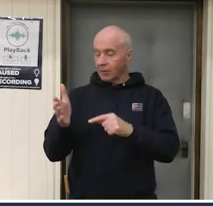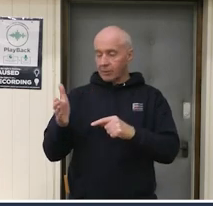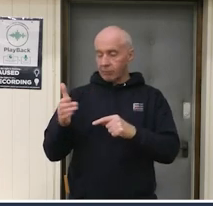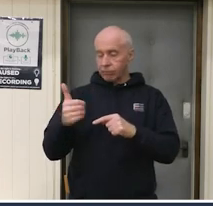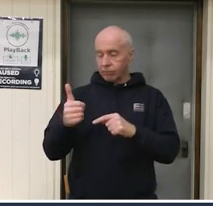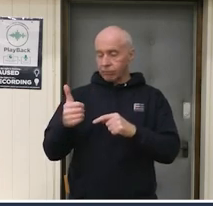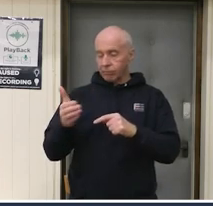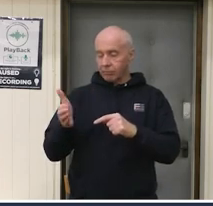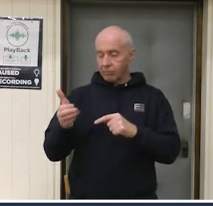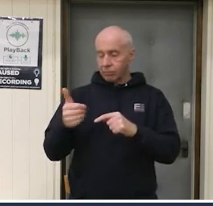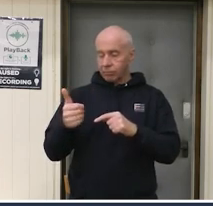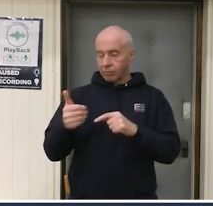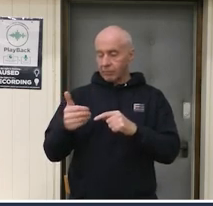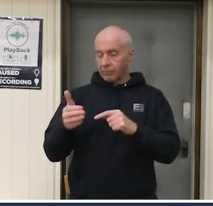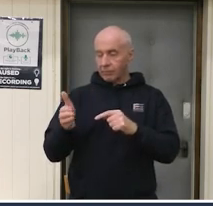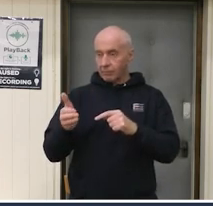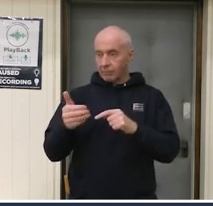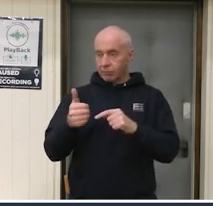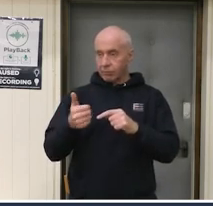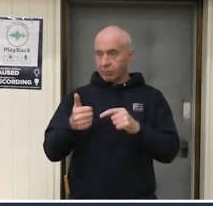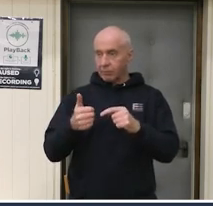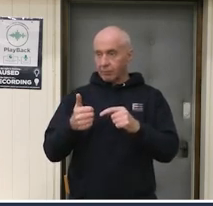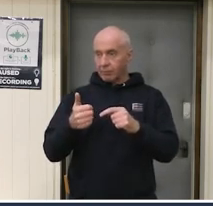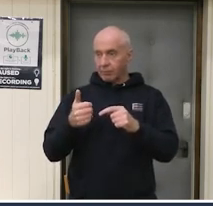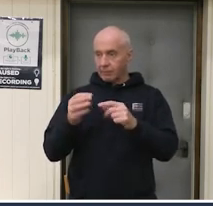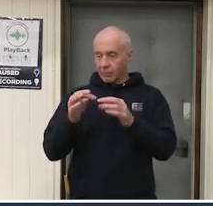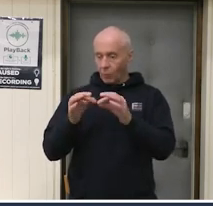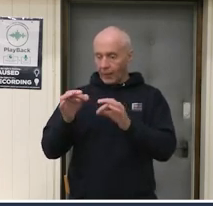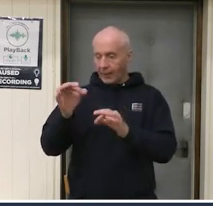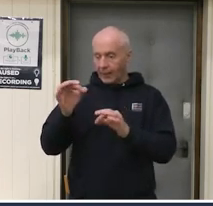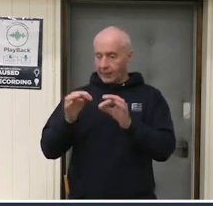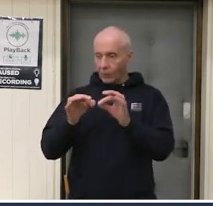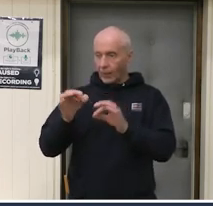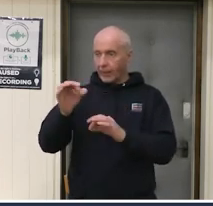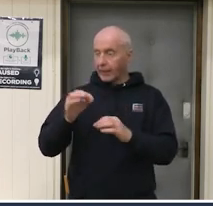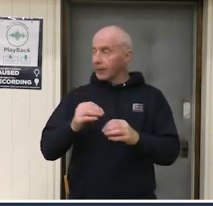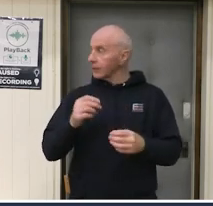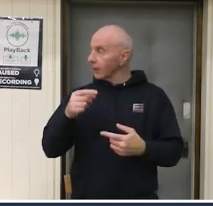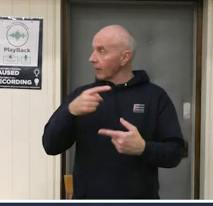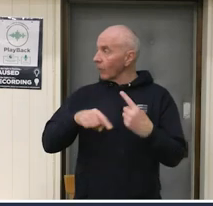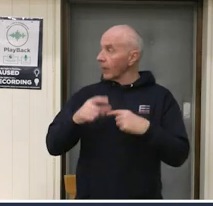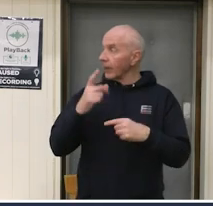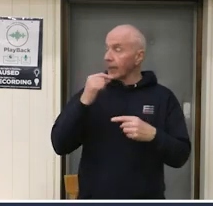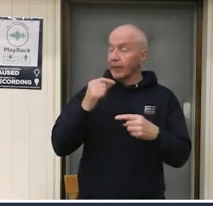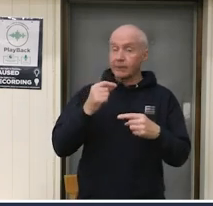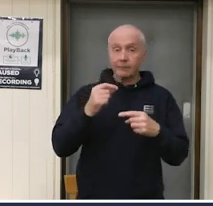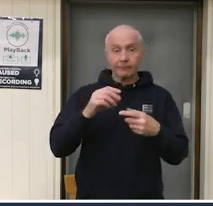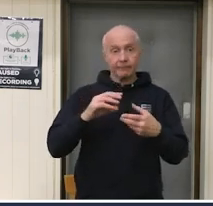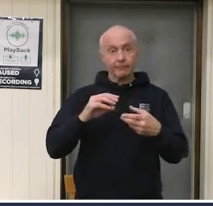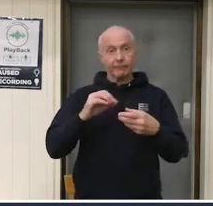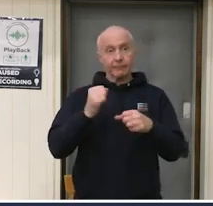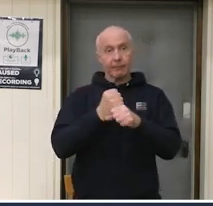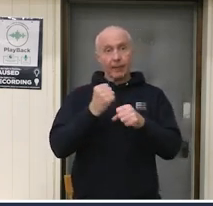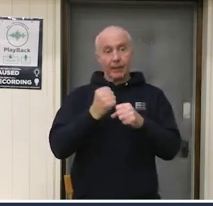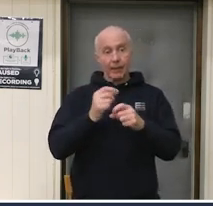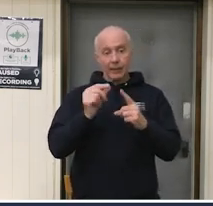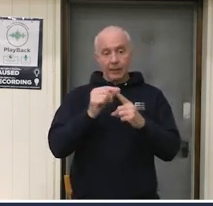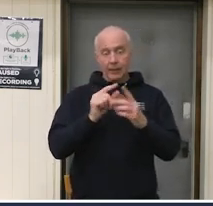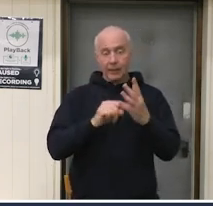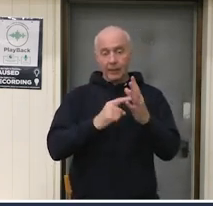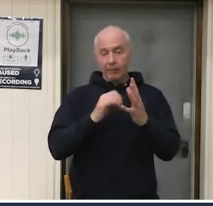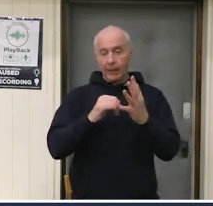wraps around that wire, right? So if we can make the plasma, because it is made up of charged